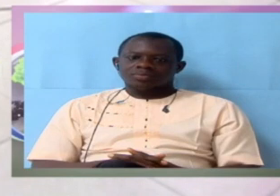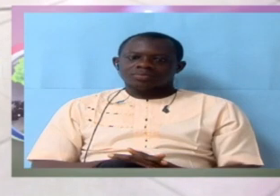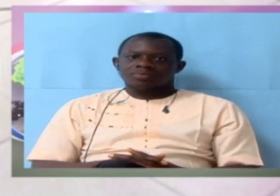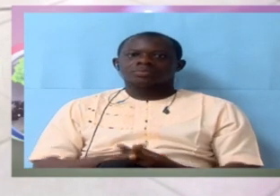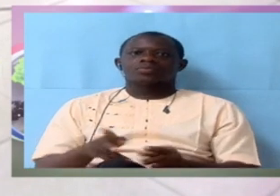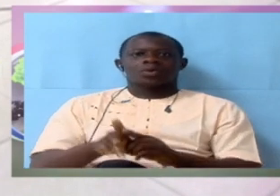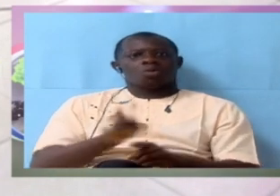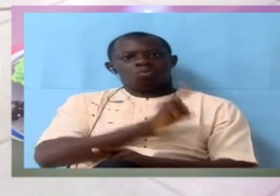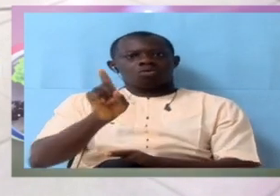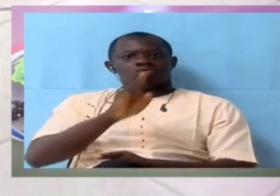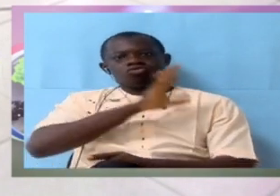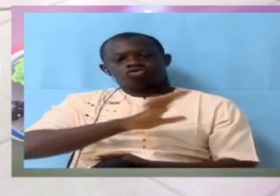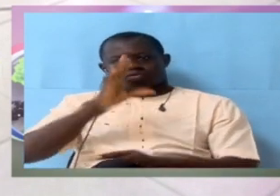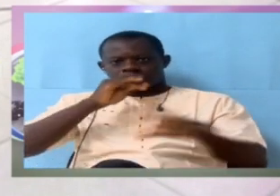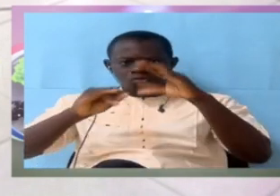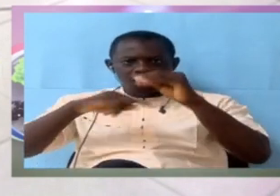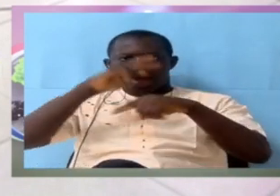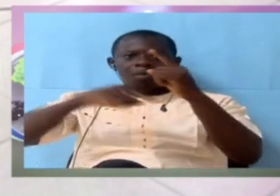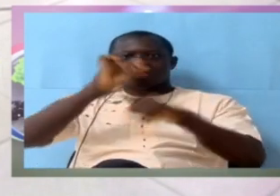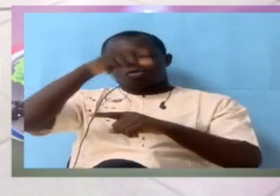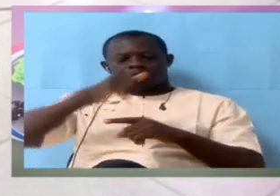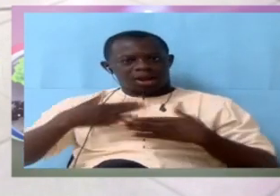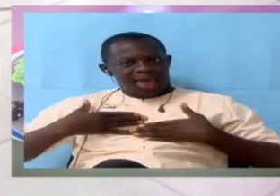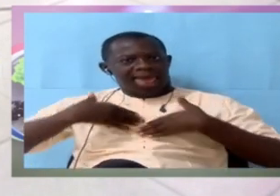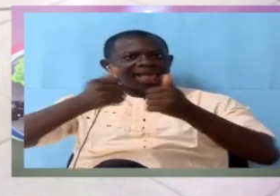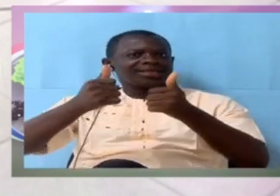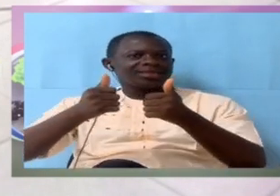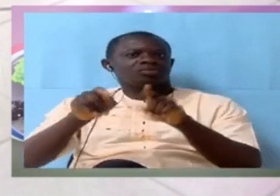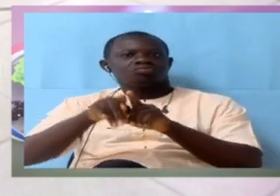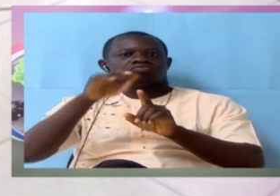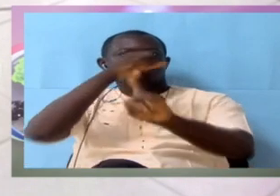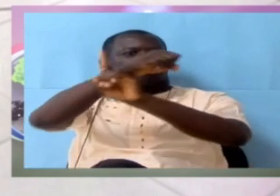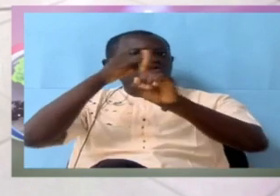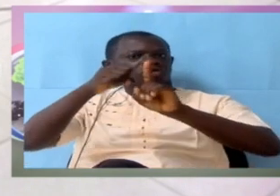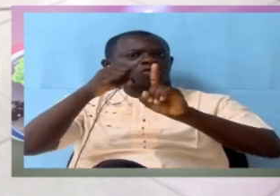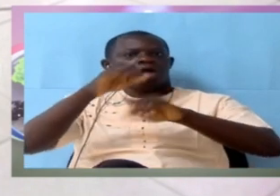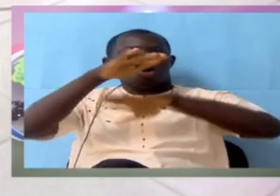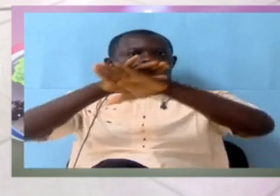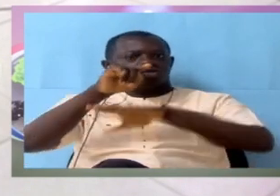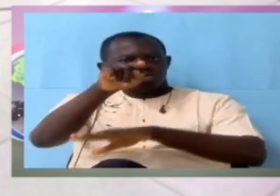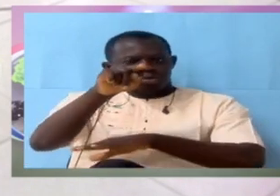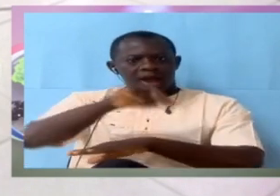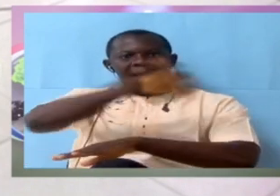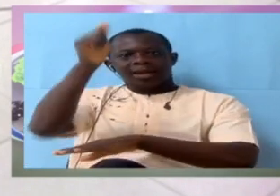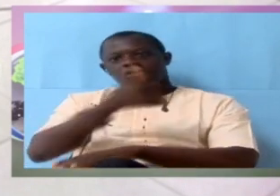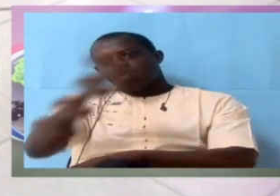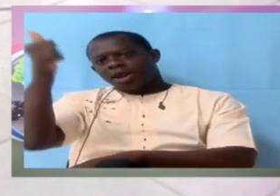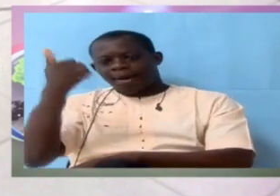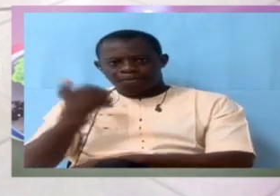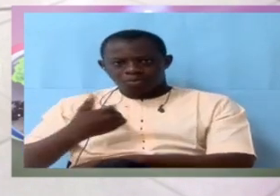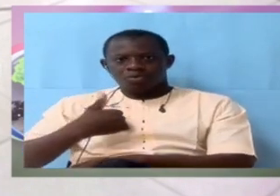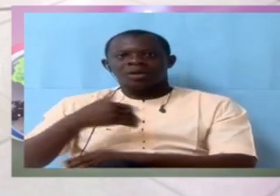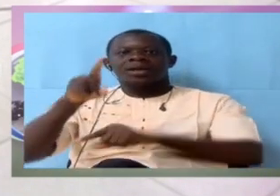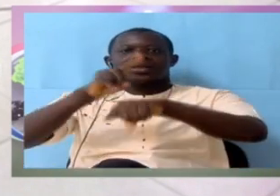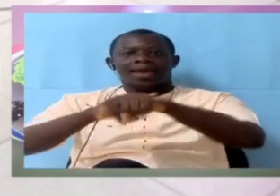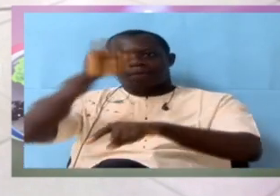We shall talk about the medical health conditions of you and other persons during the Presidential Alternative Treatment Program.